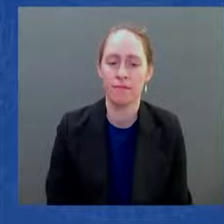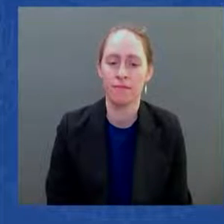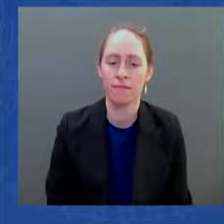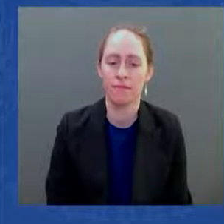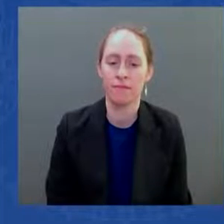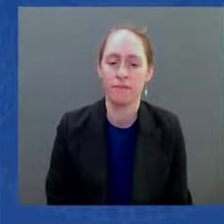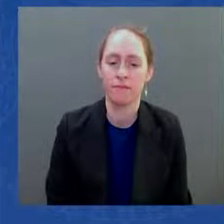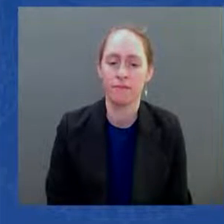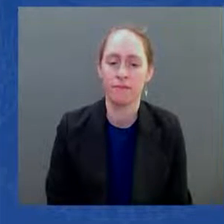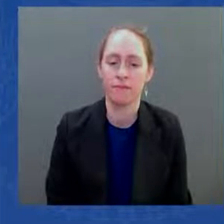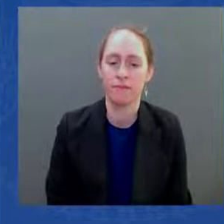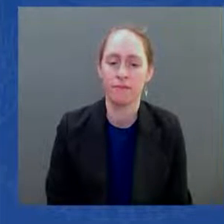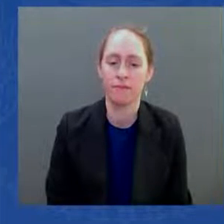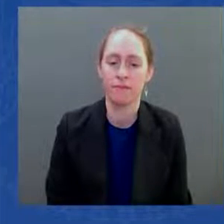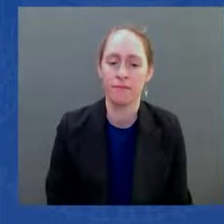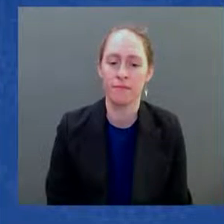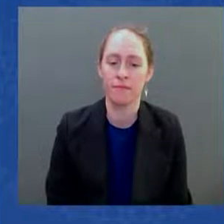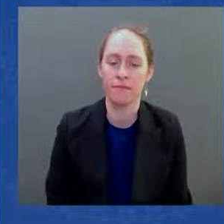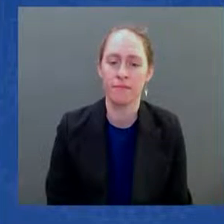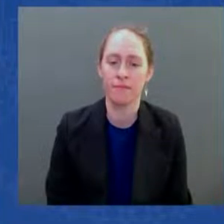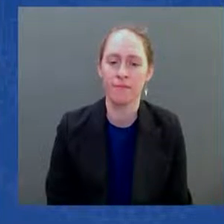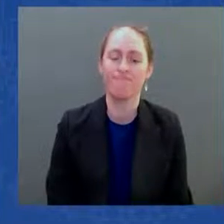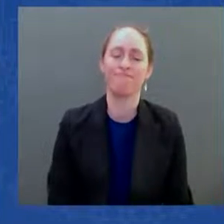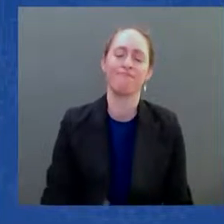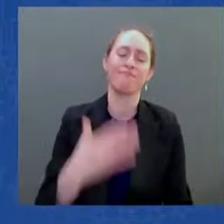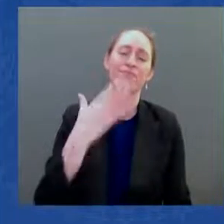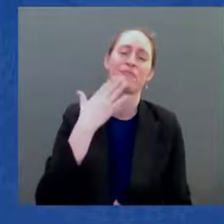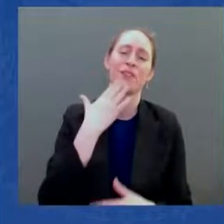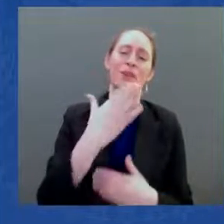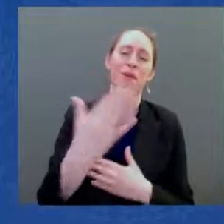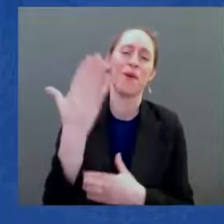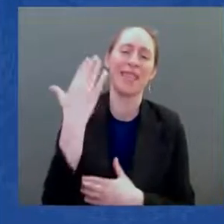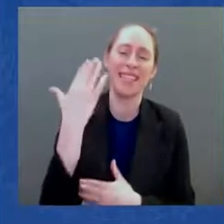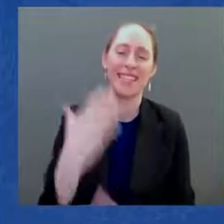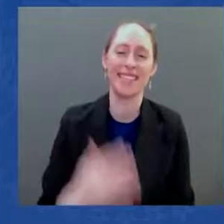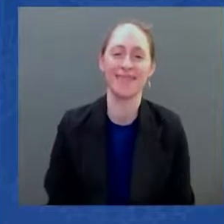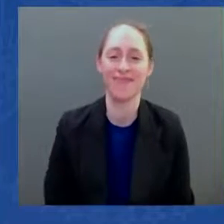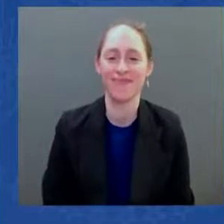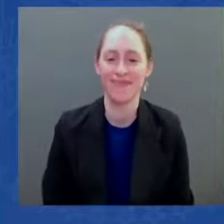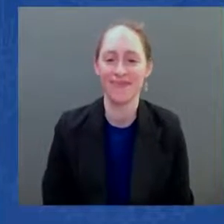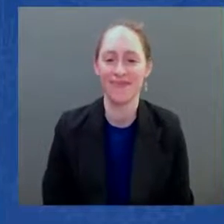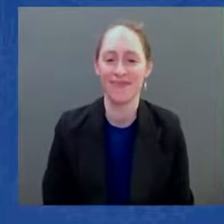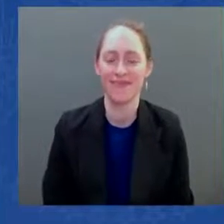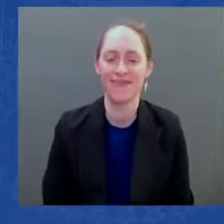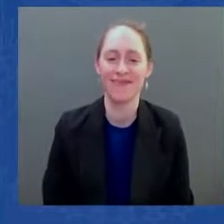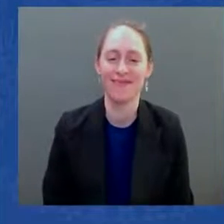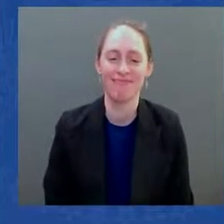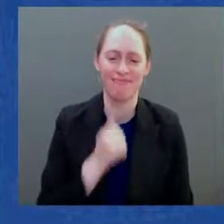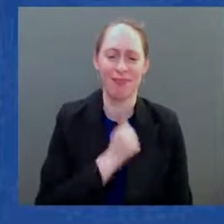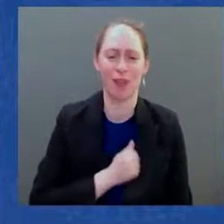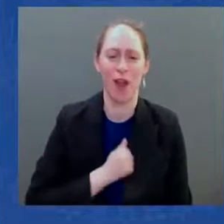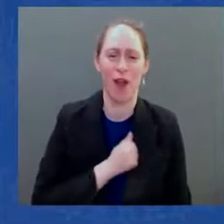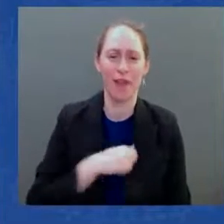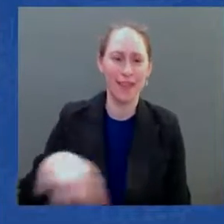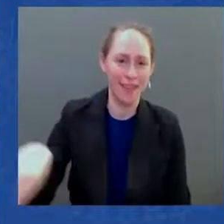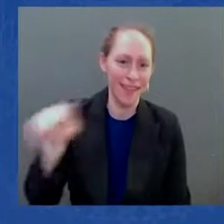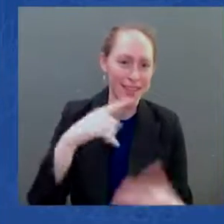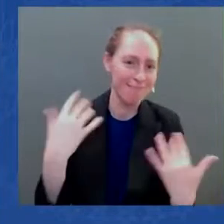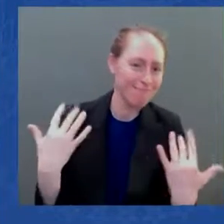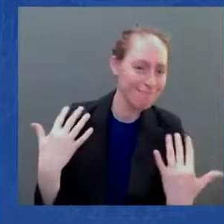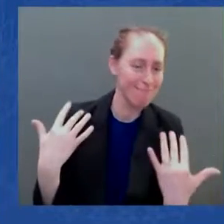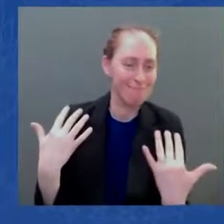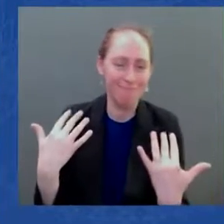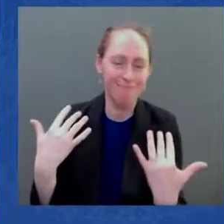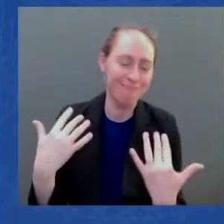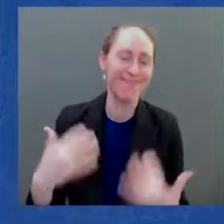Good morning, everyone. Sorry to keep you waiting a little bit. I had the honor of spending some time with the Ukrainian Prime